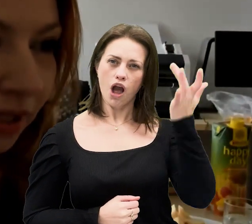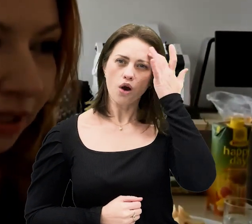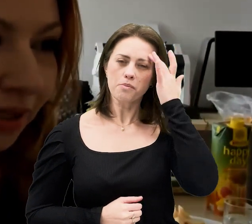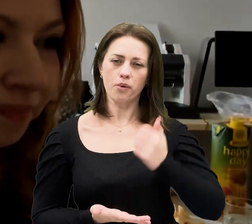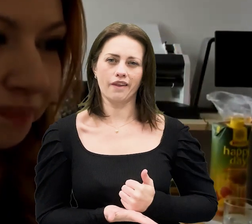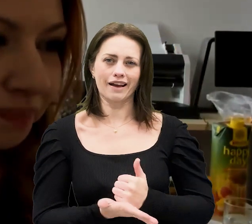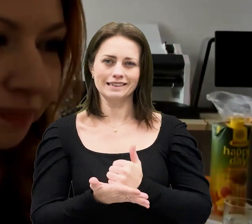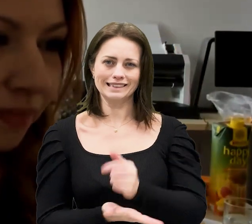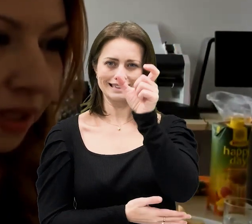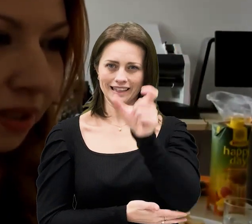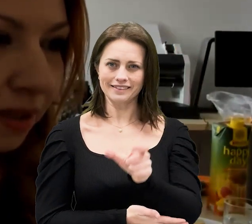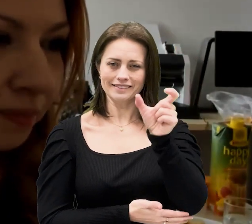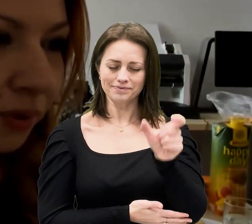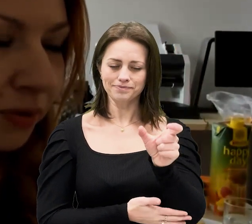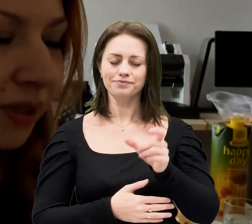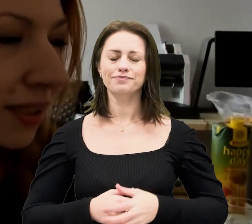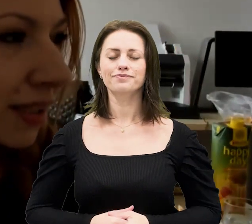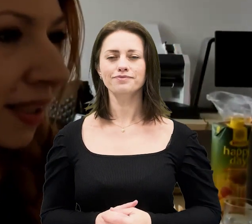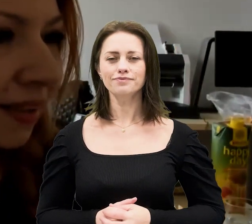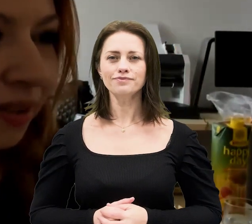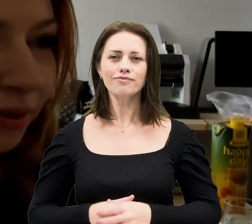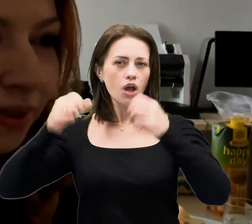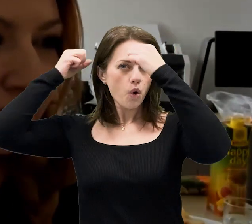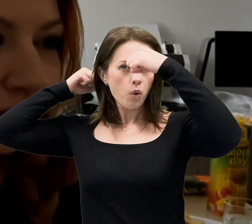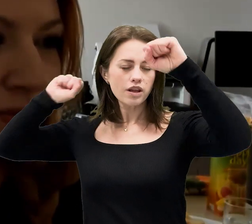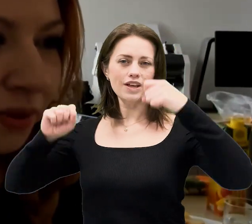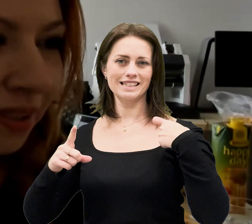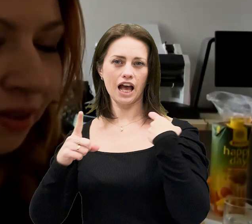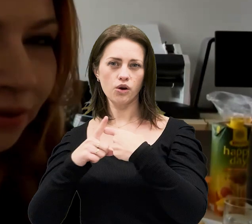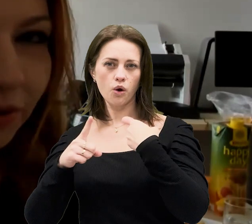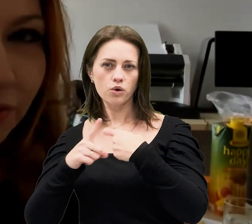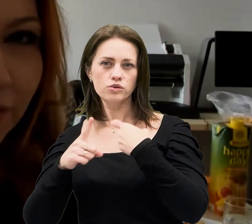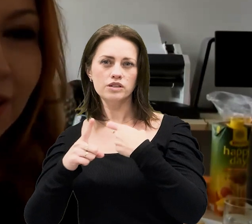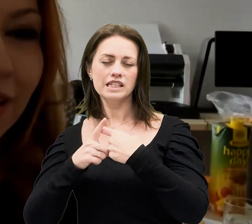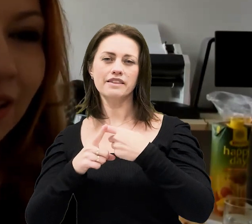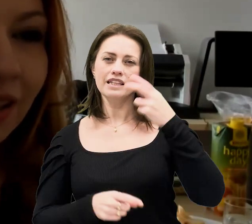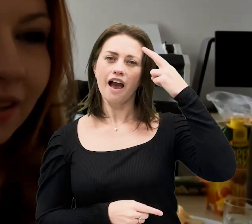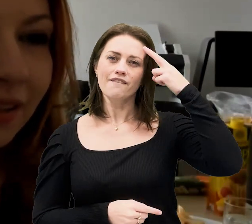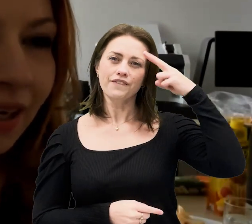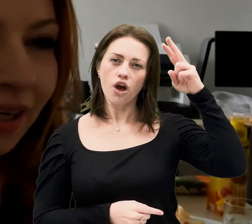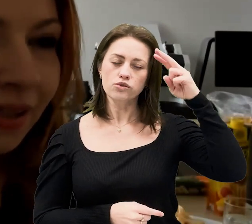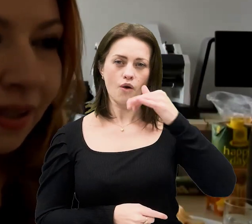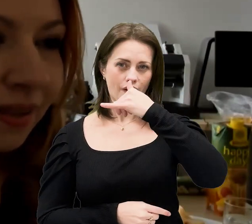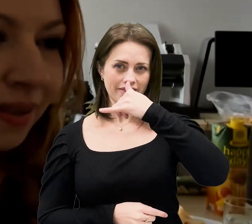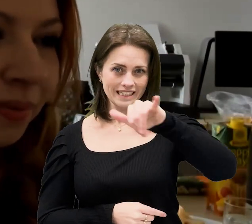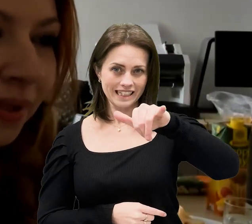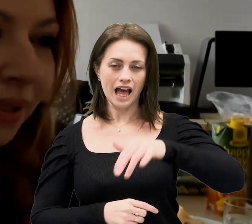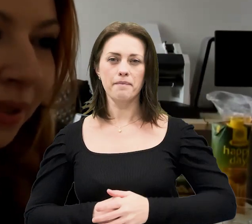both the professor assistant at the University of Konstantin Philosopher in